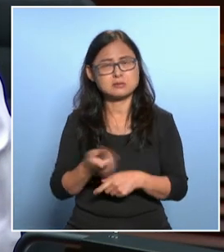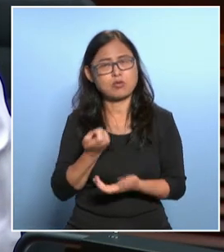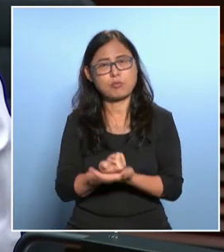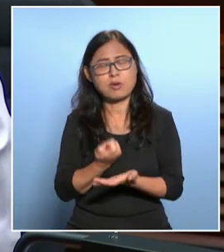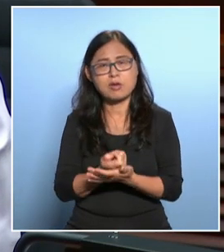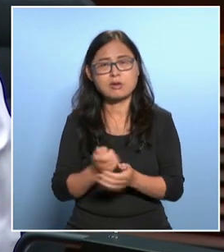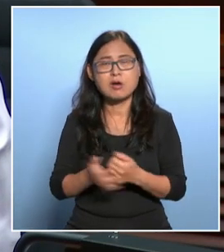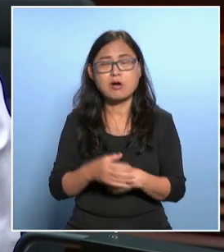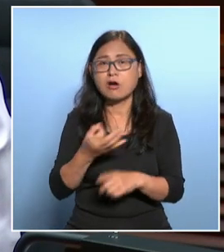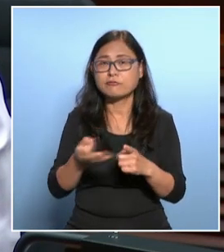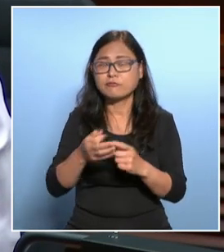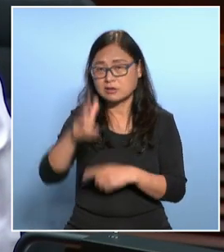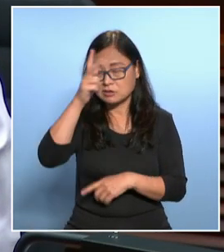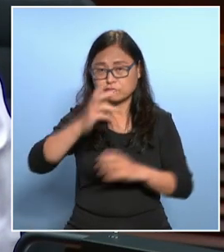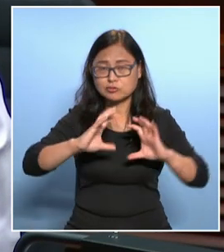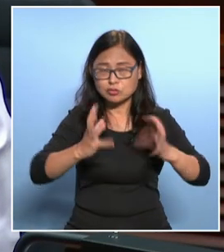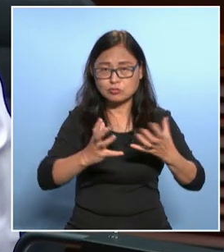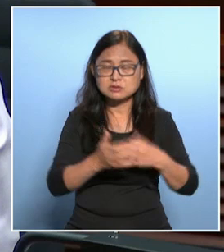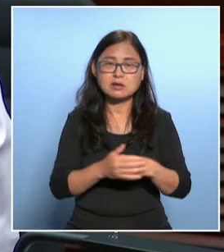much.